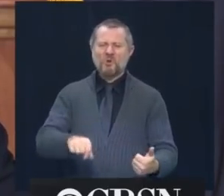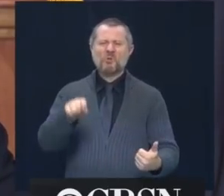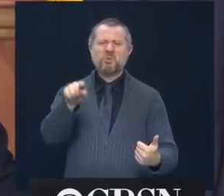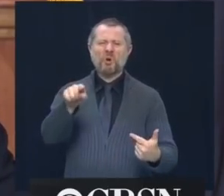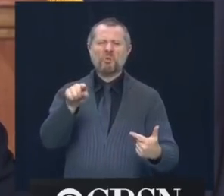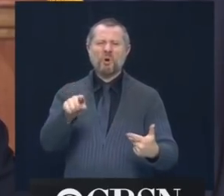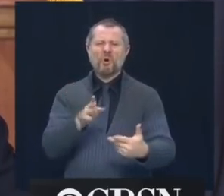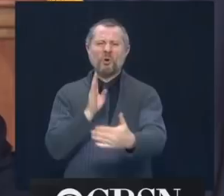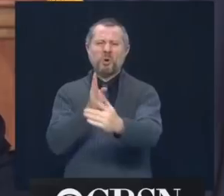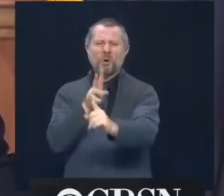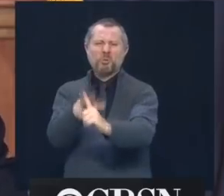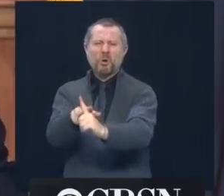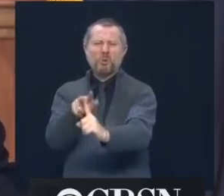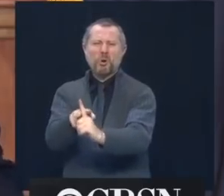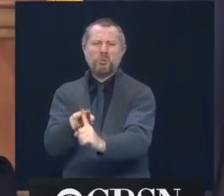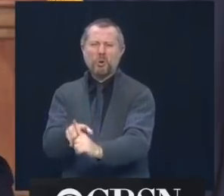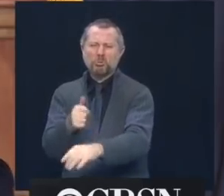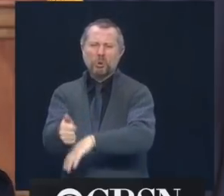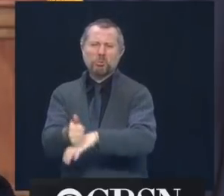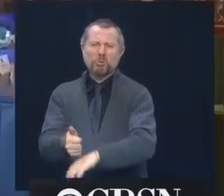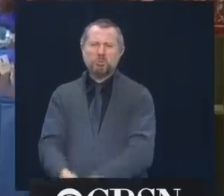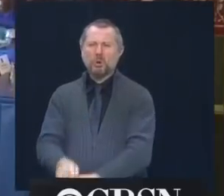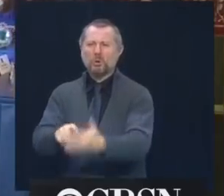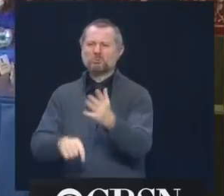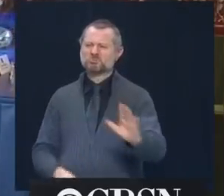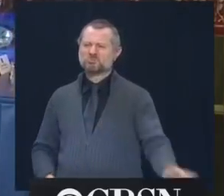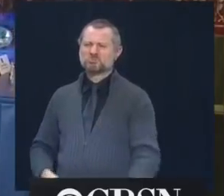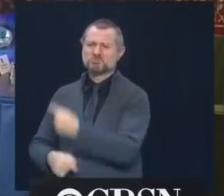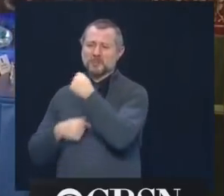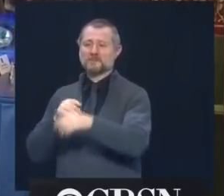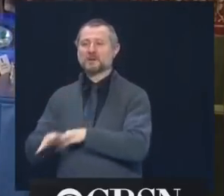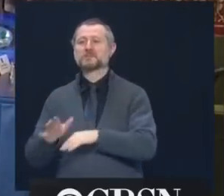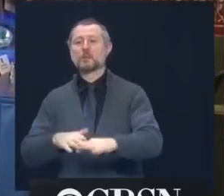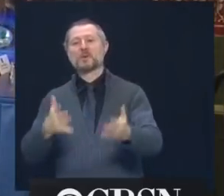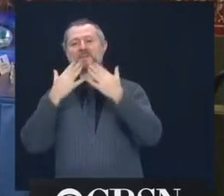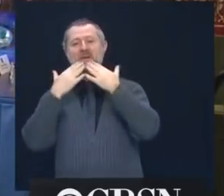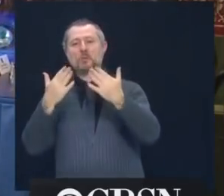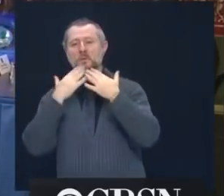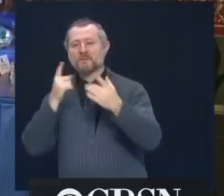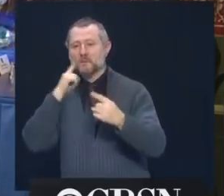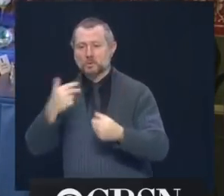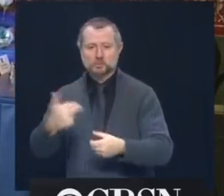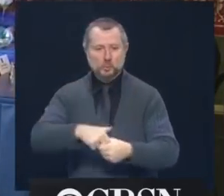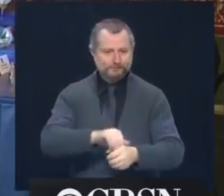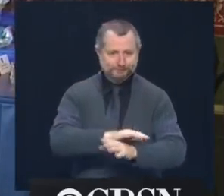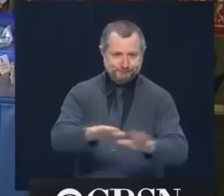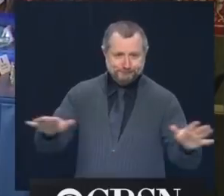And that's my 2 cents. Okay, thank you all for joining us.